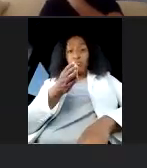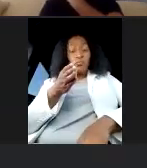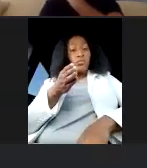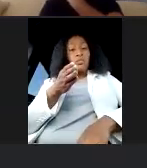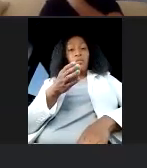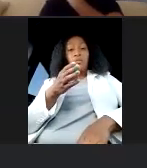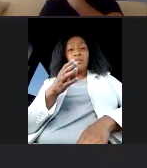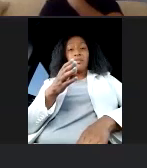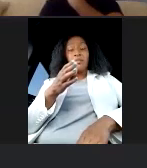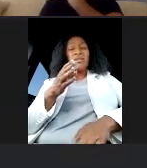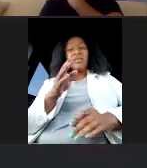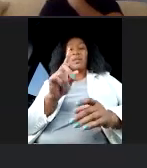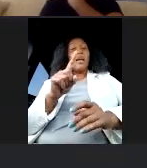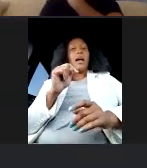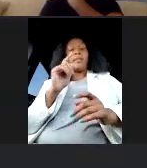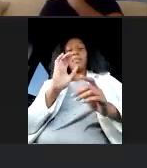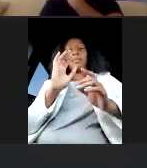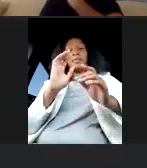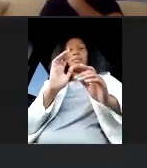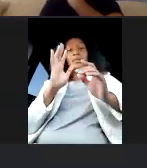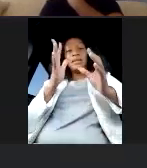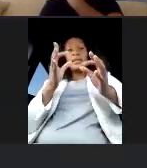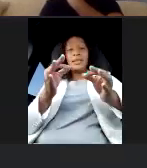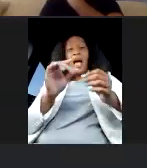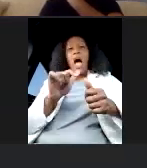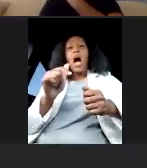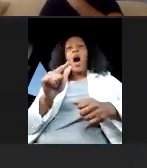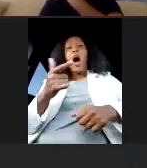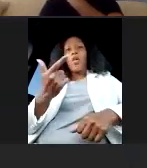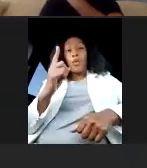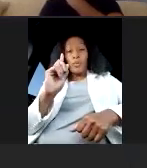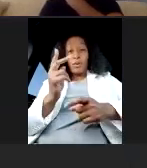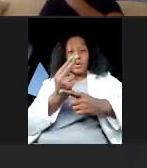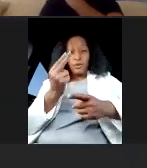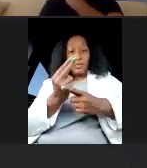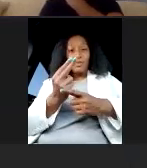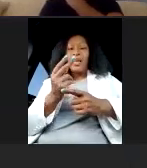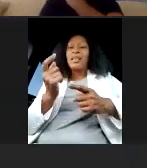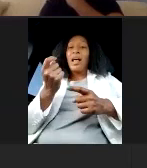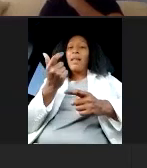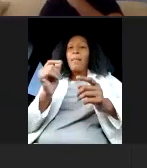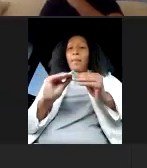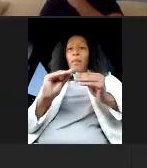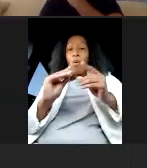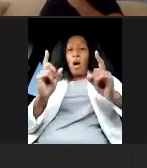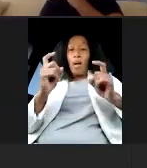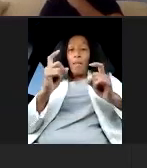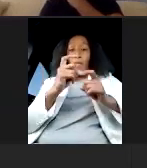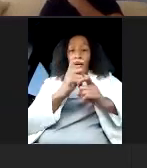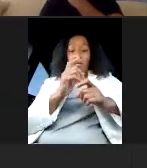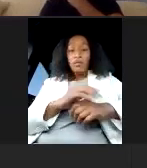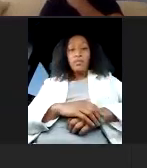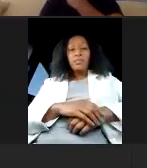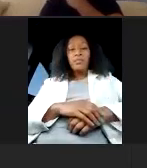more involved. And that'll be the last example I work. And then you have access to this. You can come and look at the other examples